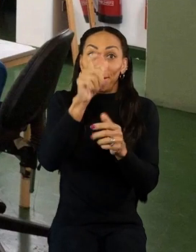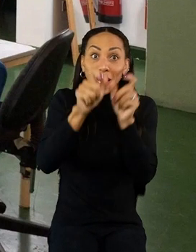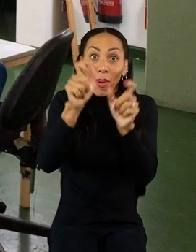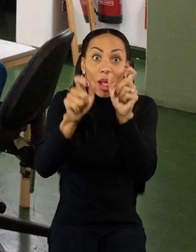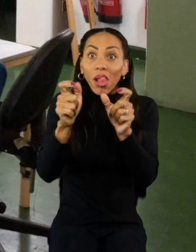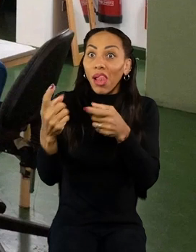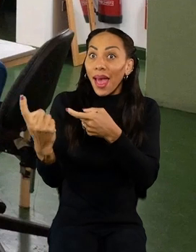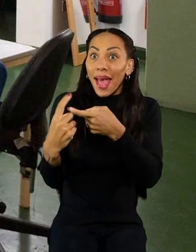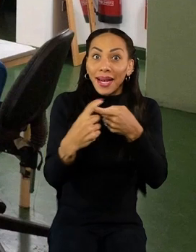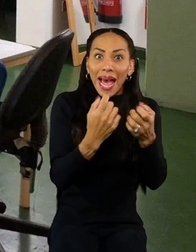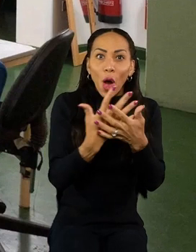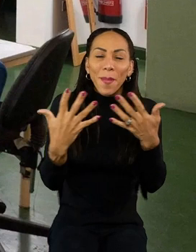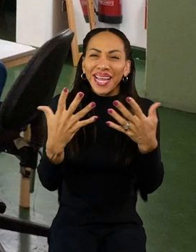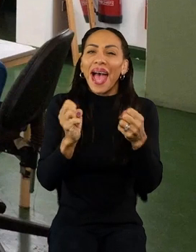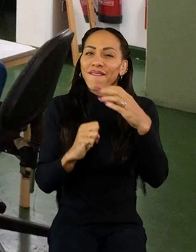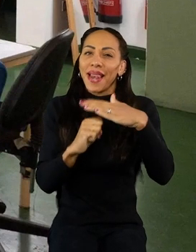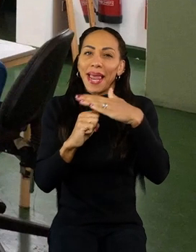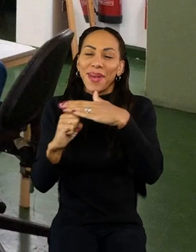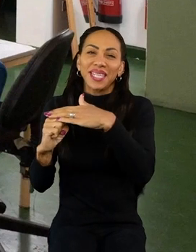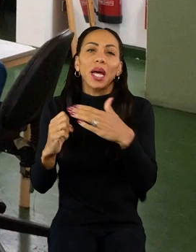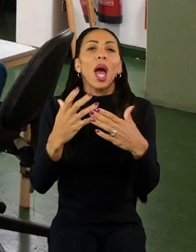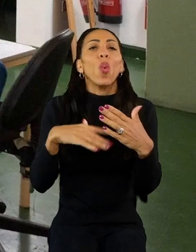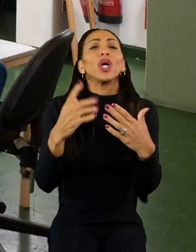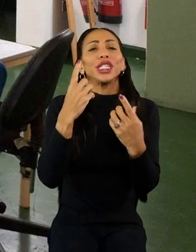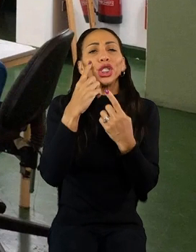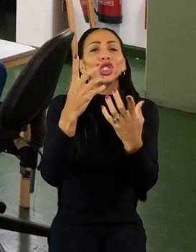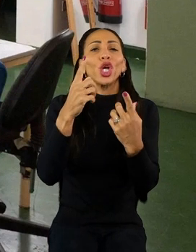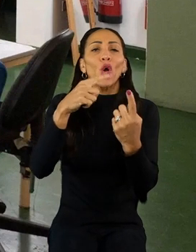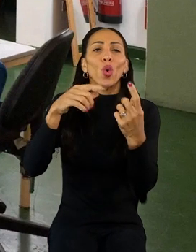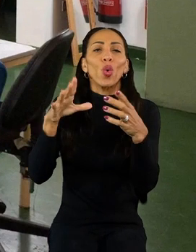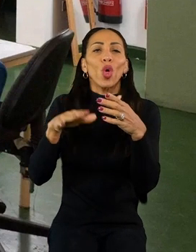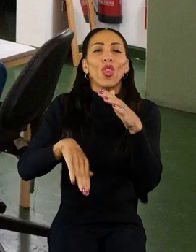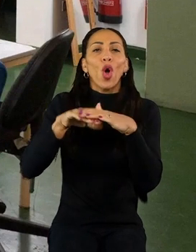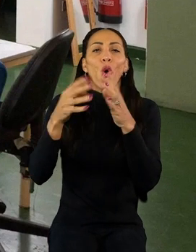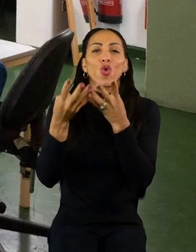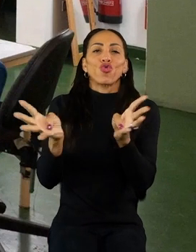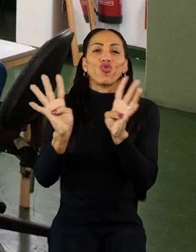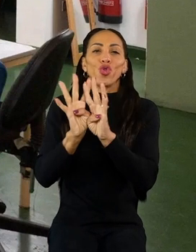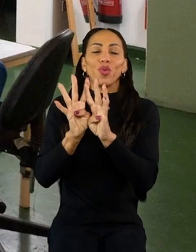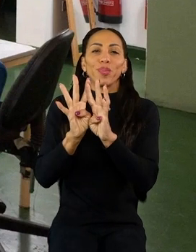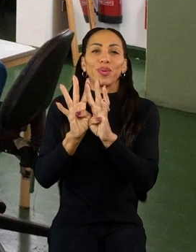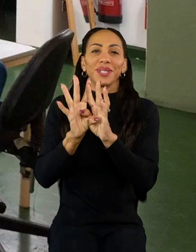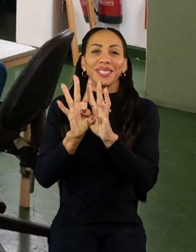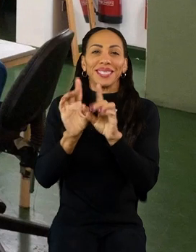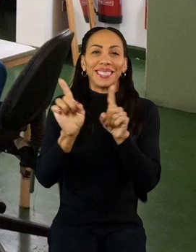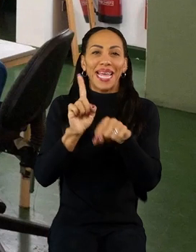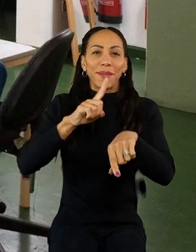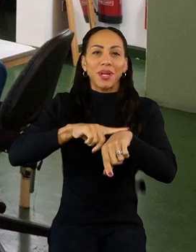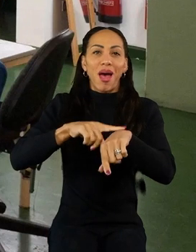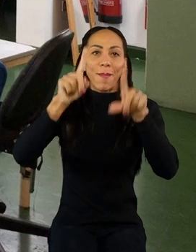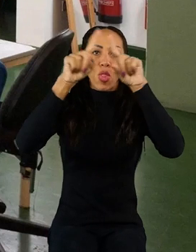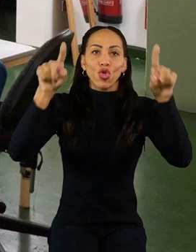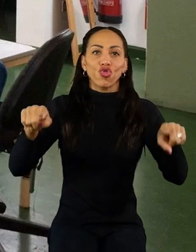we can have in on at the same time. But I was hoping to show you all of you on screen. It seems to be that the more I